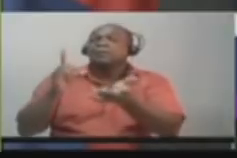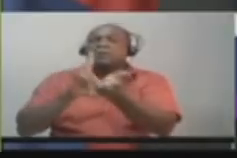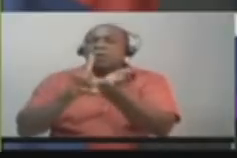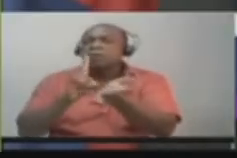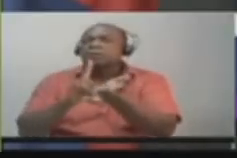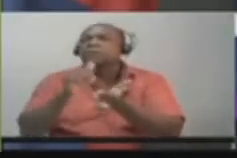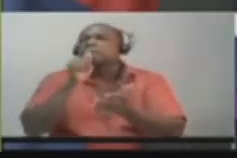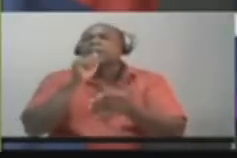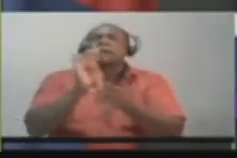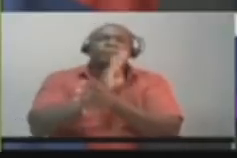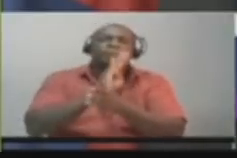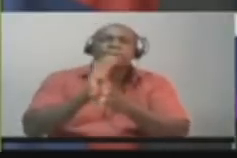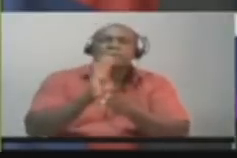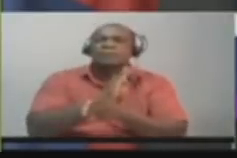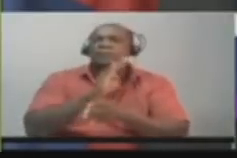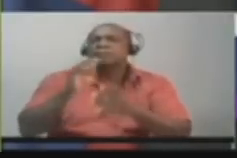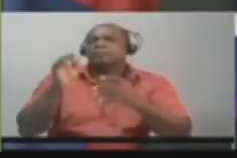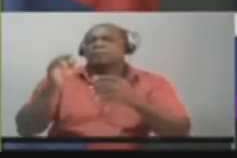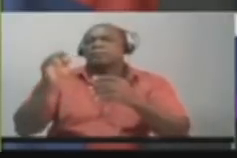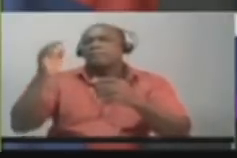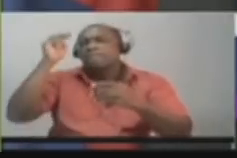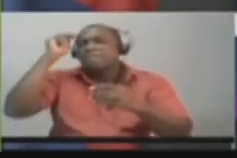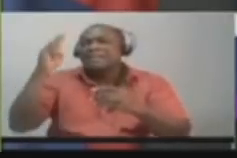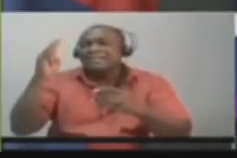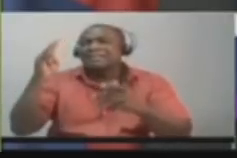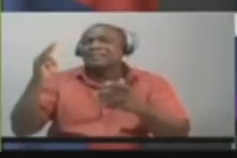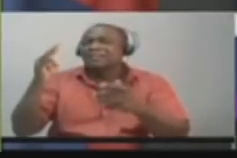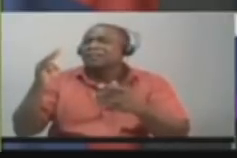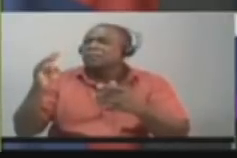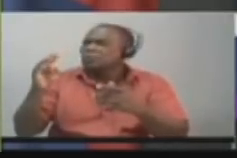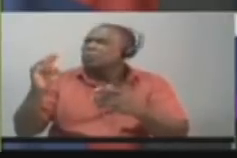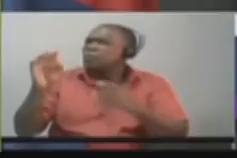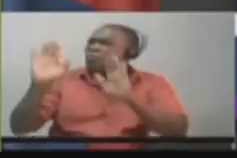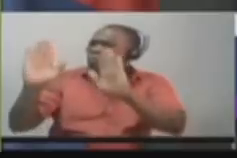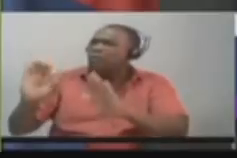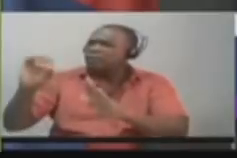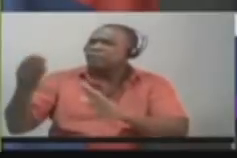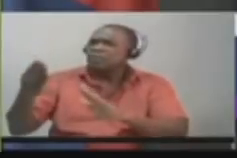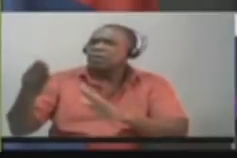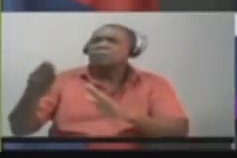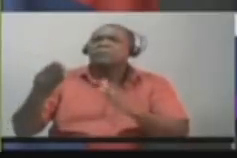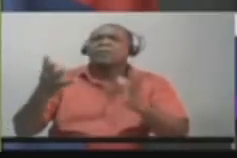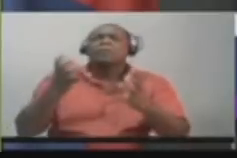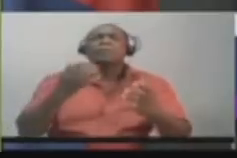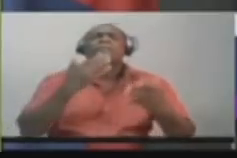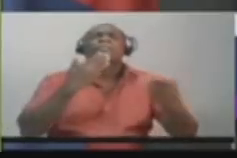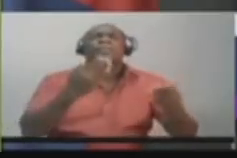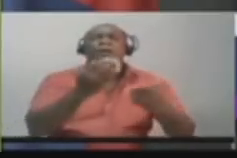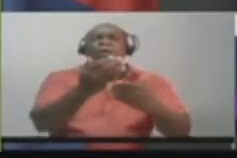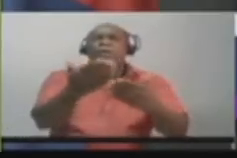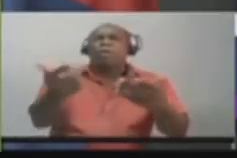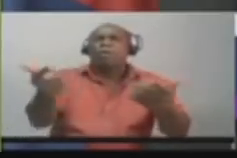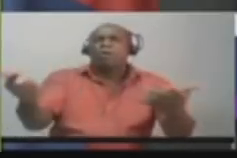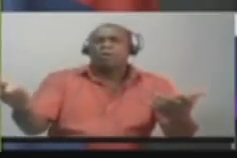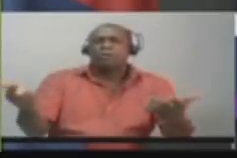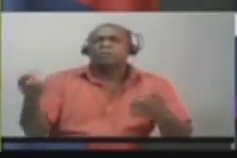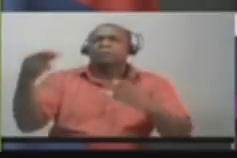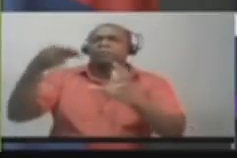those volunteers and private sector people who have joined this program and are executing